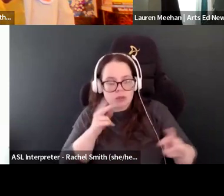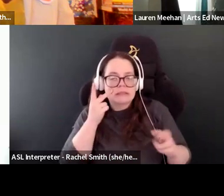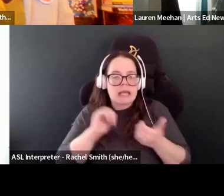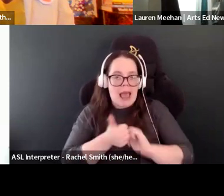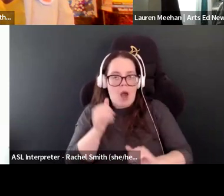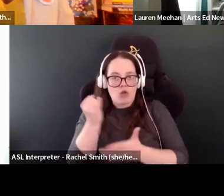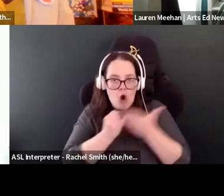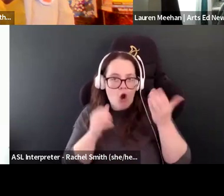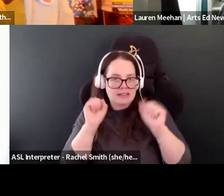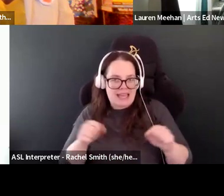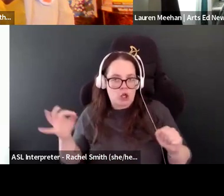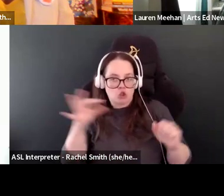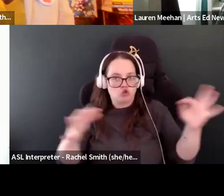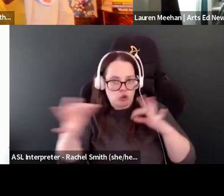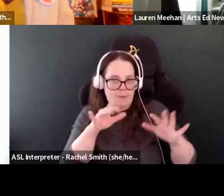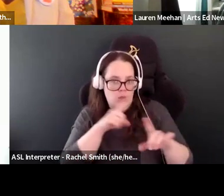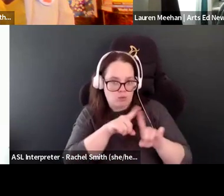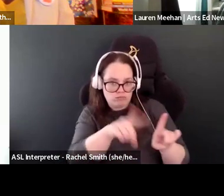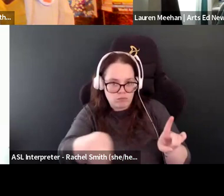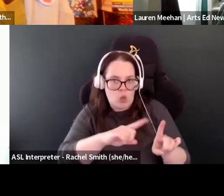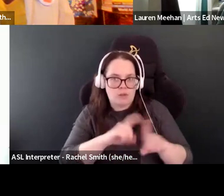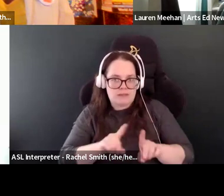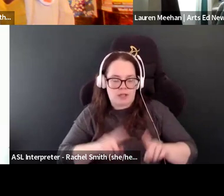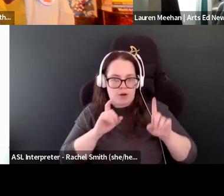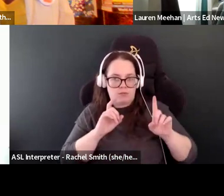helping students develop the soft skills that employers are saying